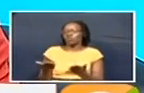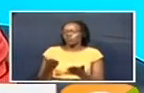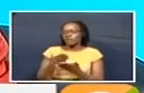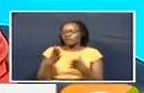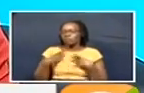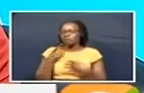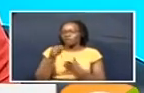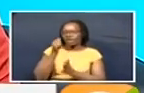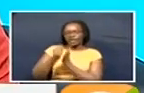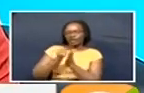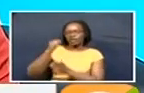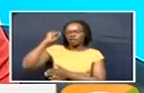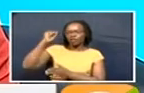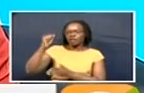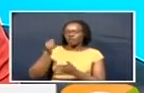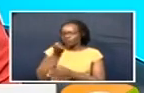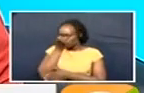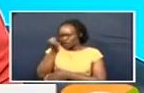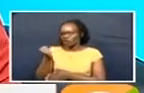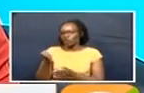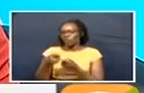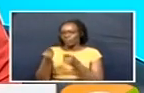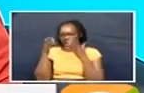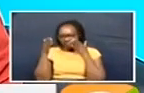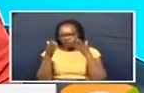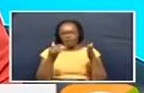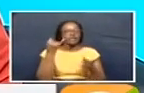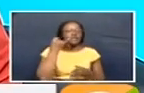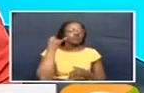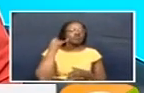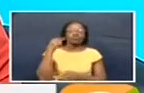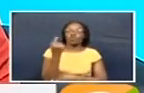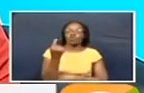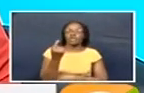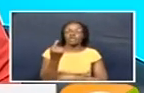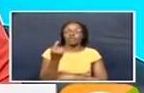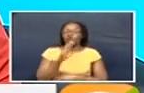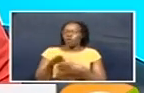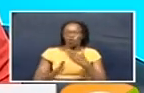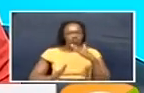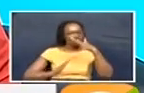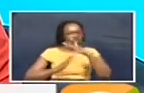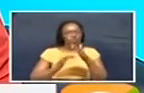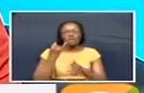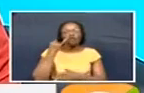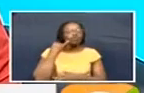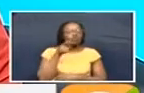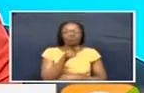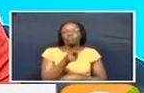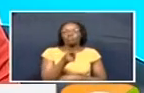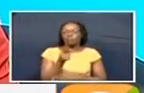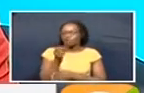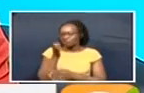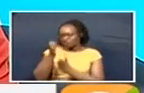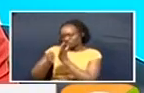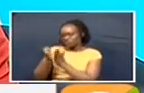seems to have been ignored, and that Nakuru is at the center stage of priority issues from leaders. And finally, somebody